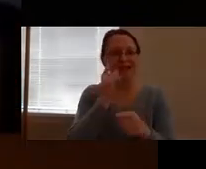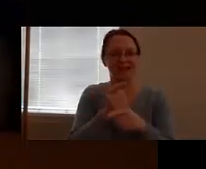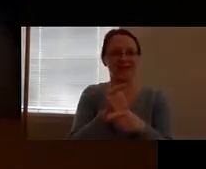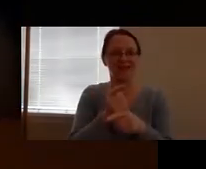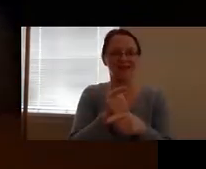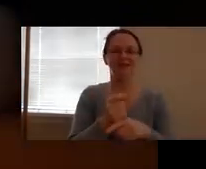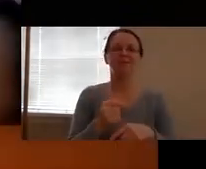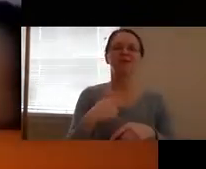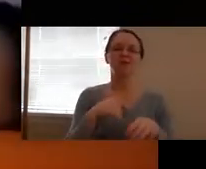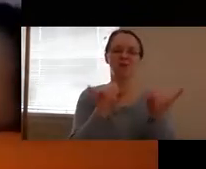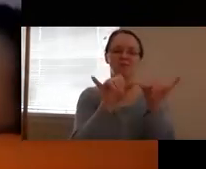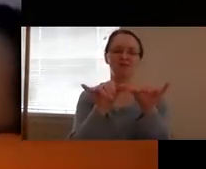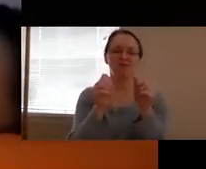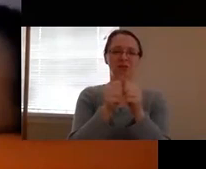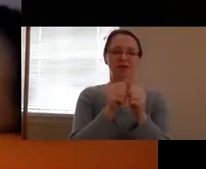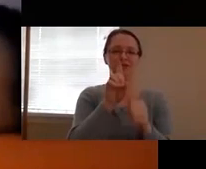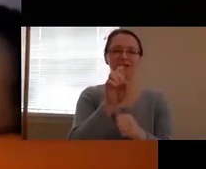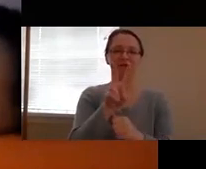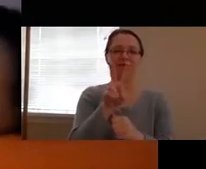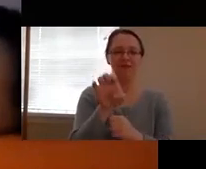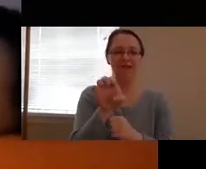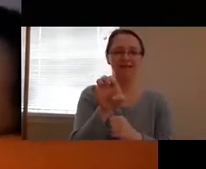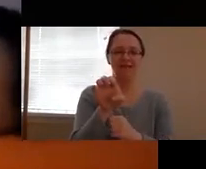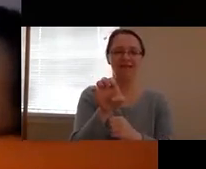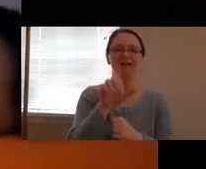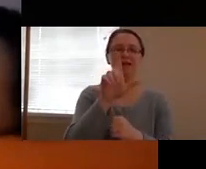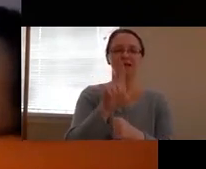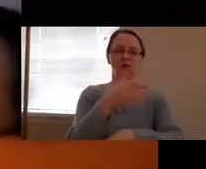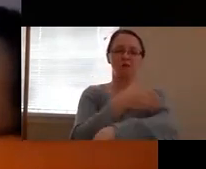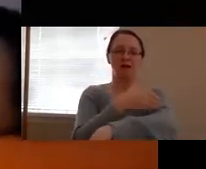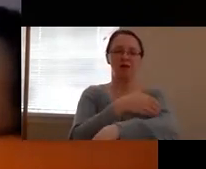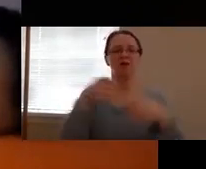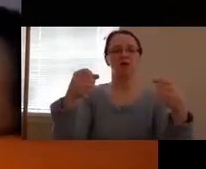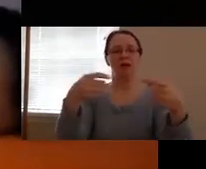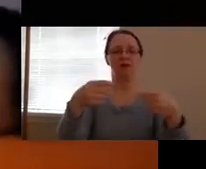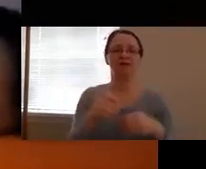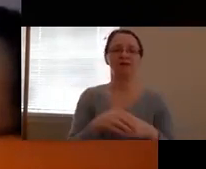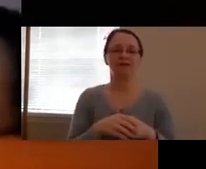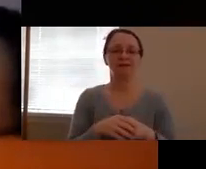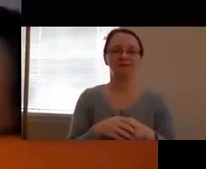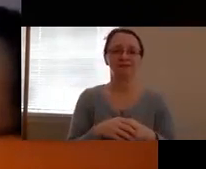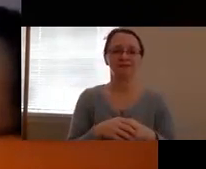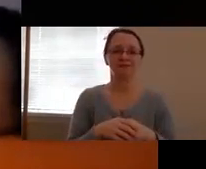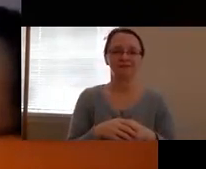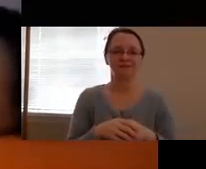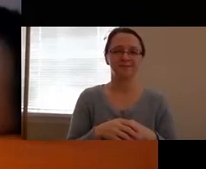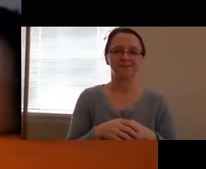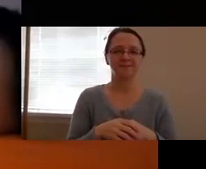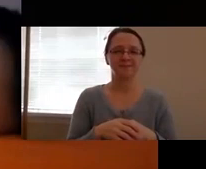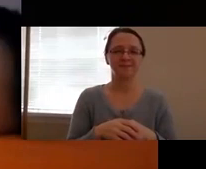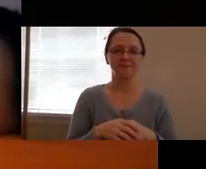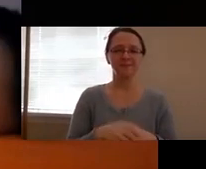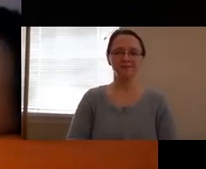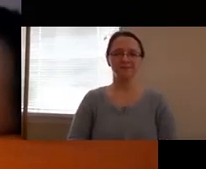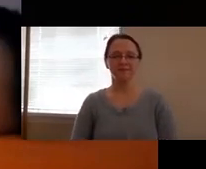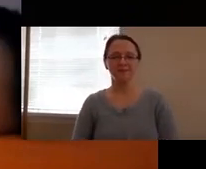stages with our device. This is our device, transmits very low power wireless signal, and spits out the sleep stages after it analyzes the signal